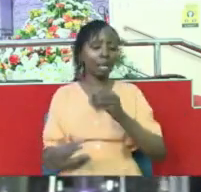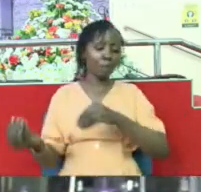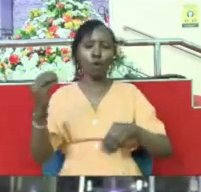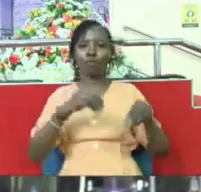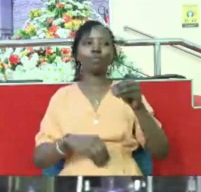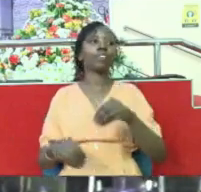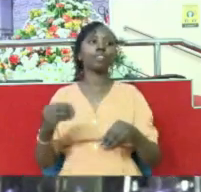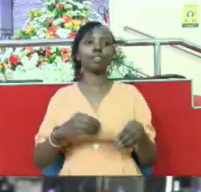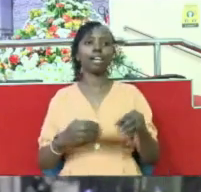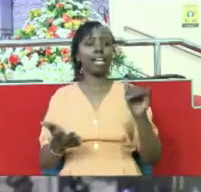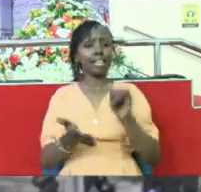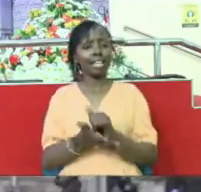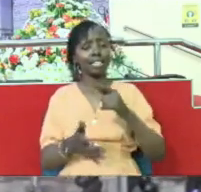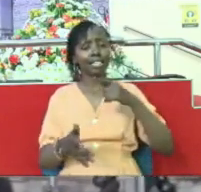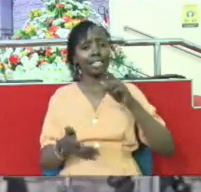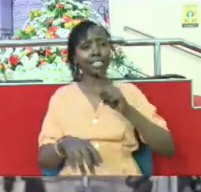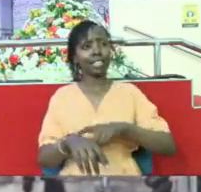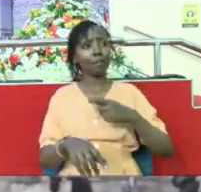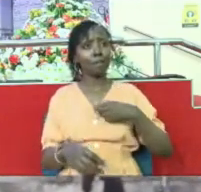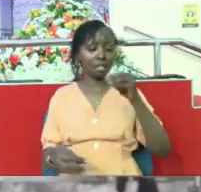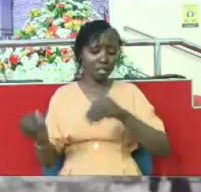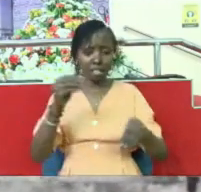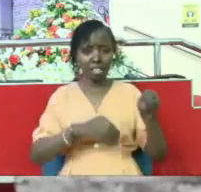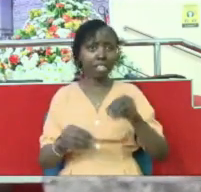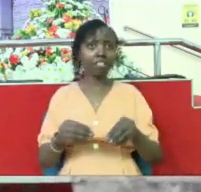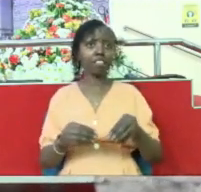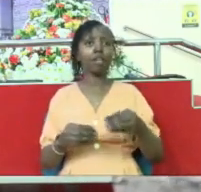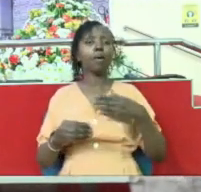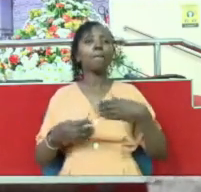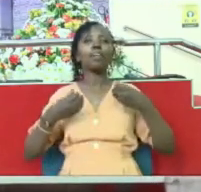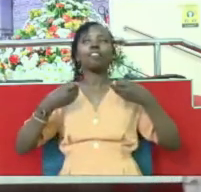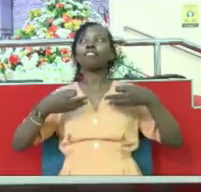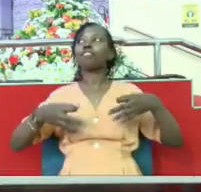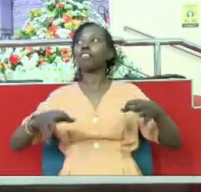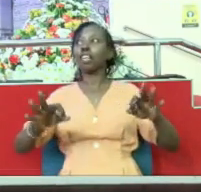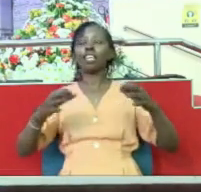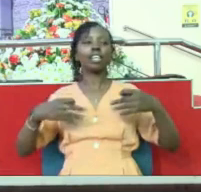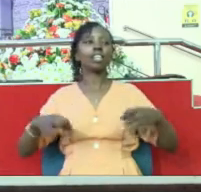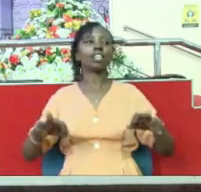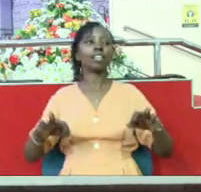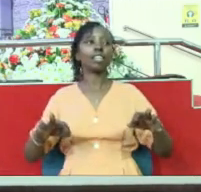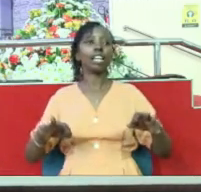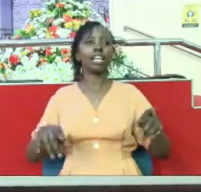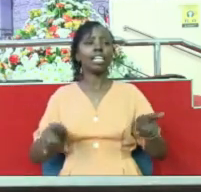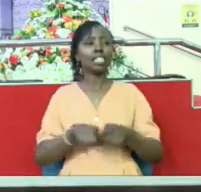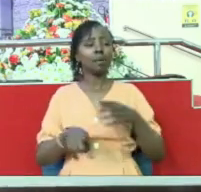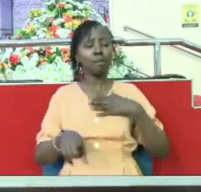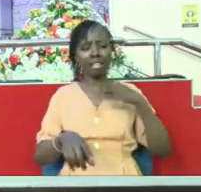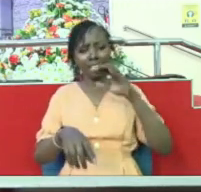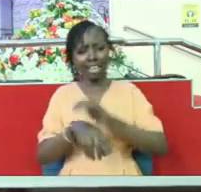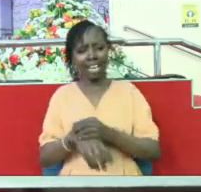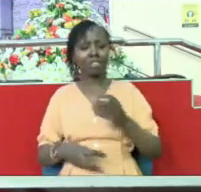kutoa. That when I give, ya kwamba nikitoa, it is a release from me. Ni imetoka kwangu. When I hold it, nikishikilia,